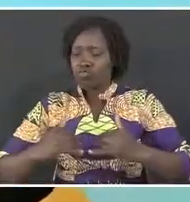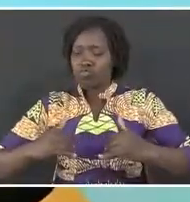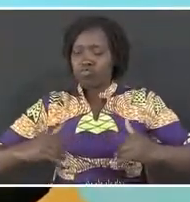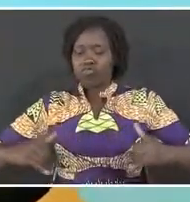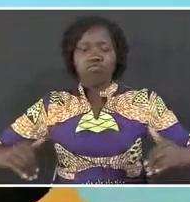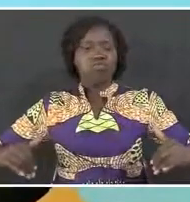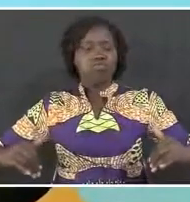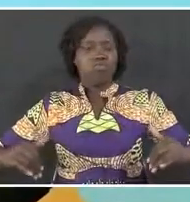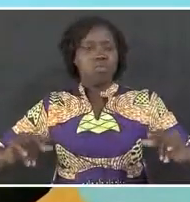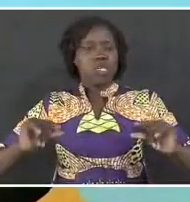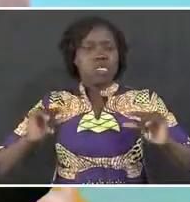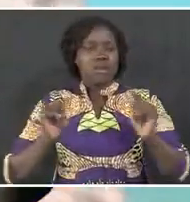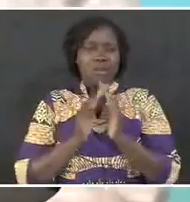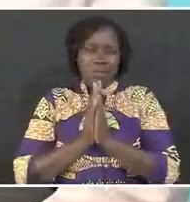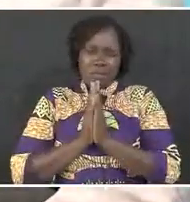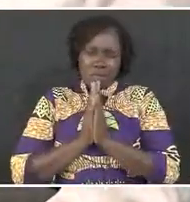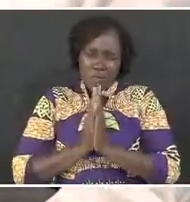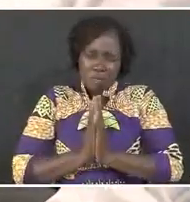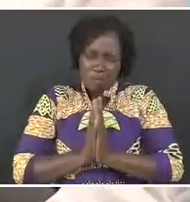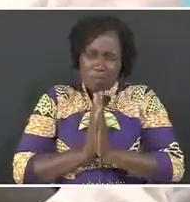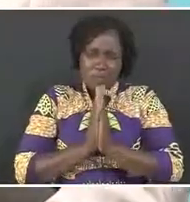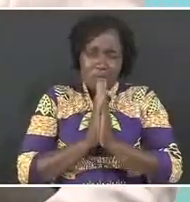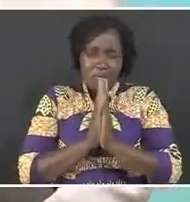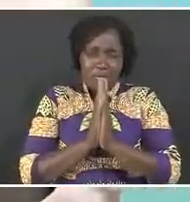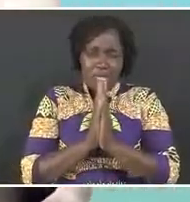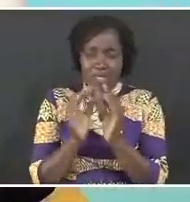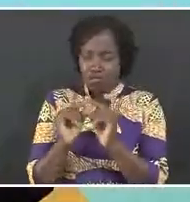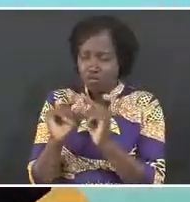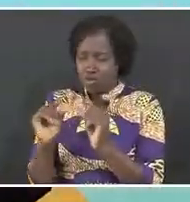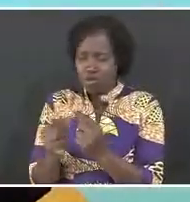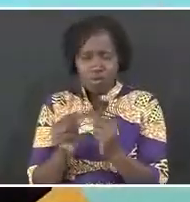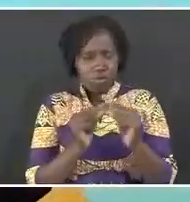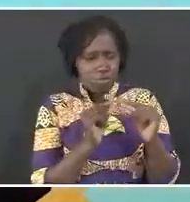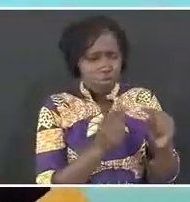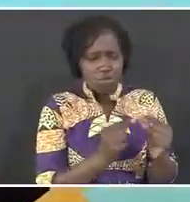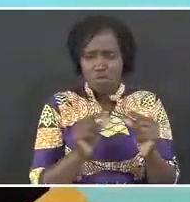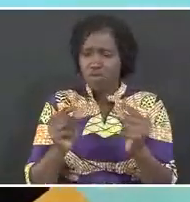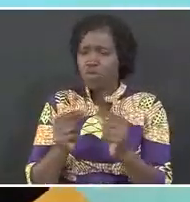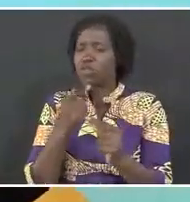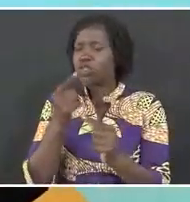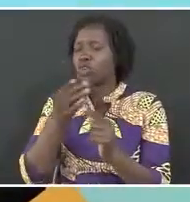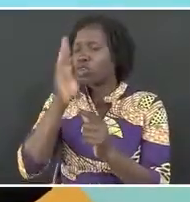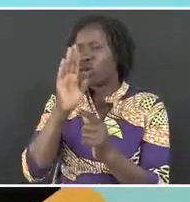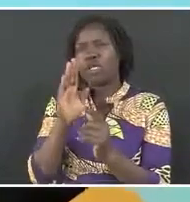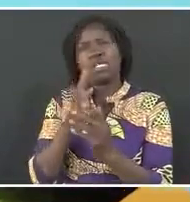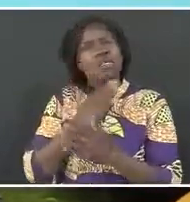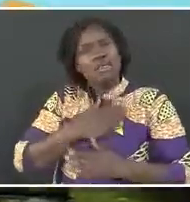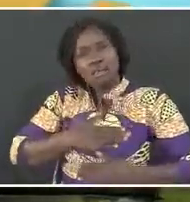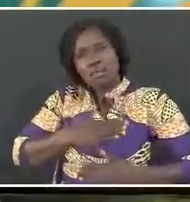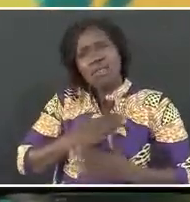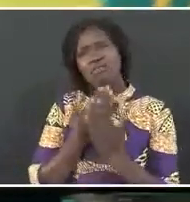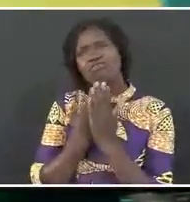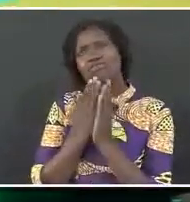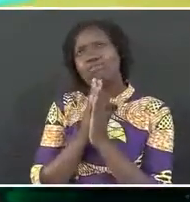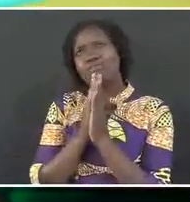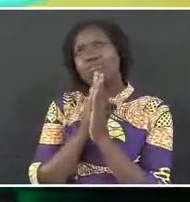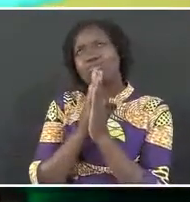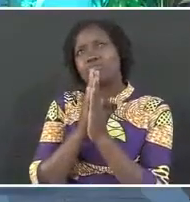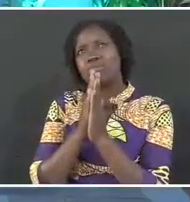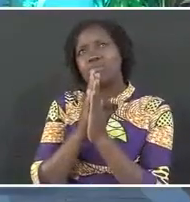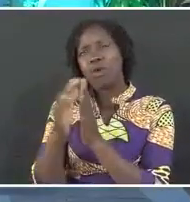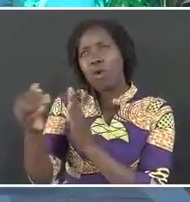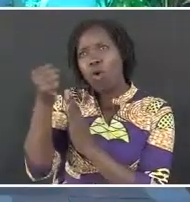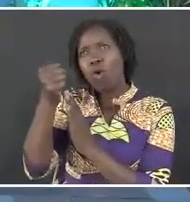And children would pray in their groups. And they told God, God, please stop the rain until